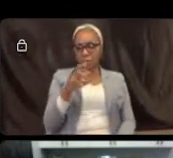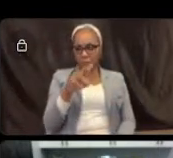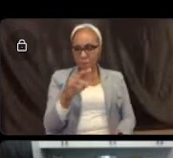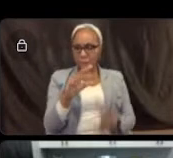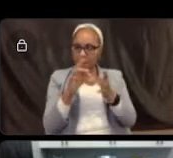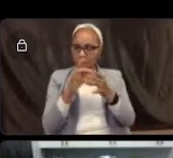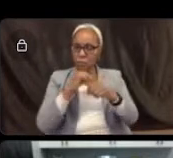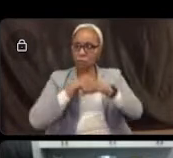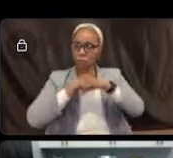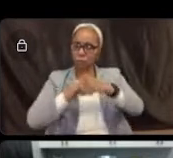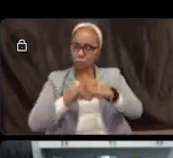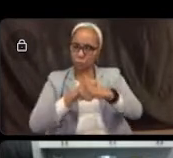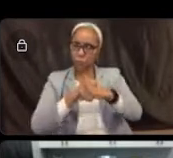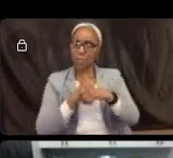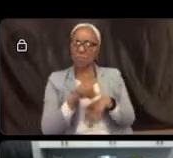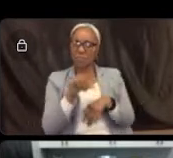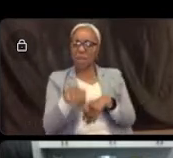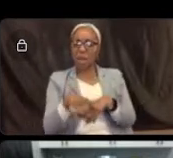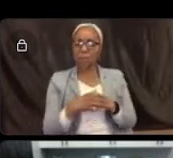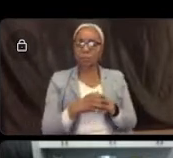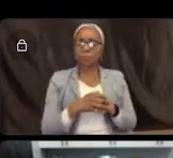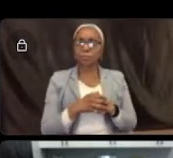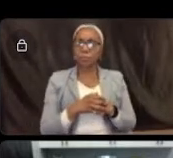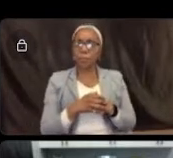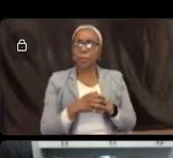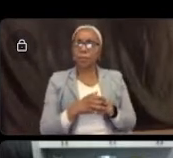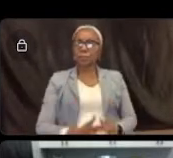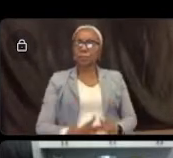security fencing.